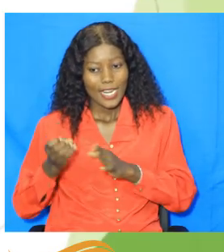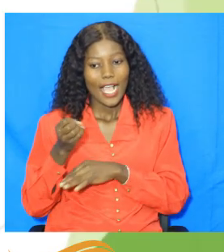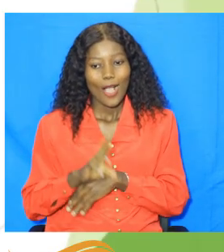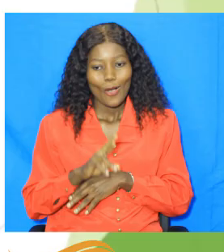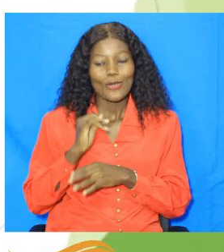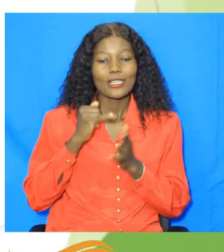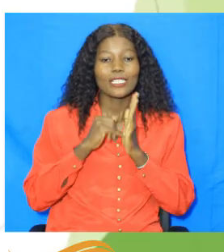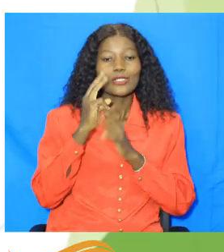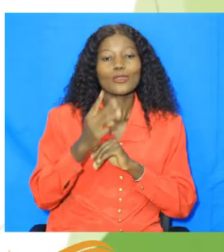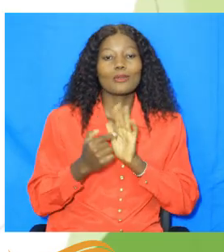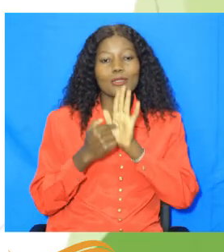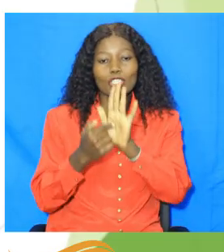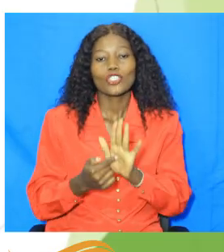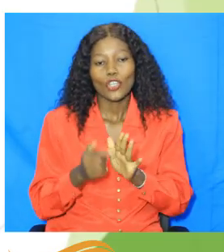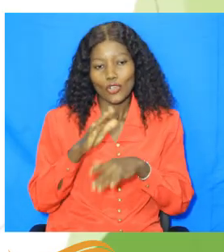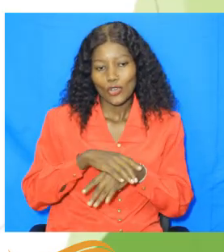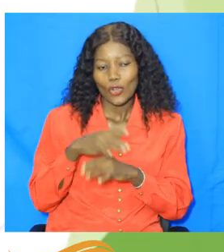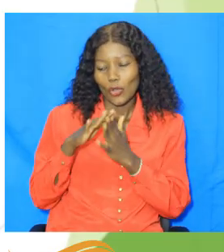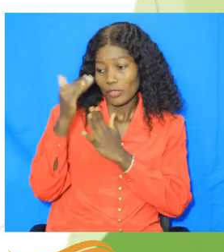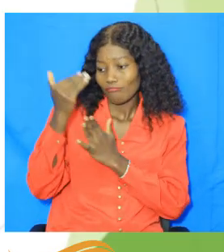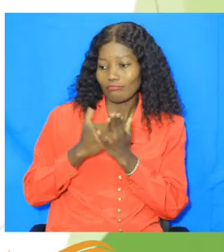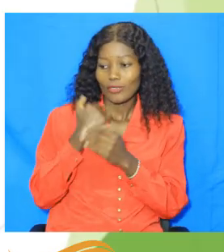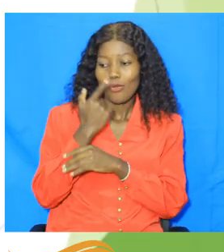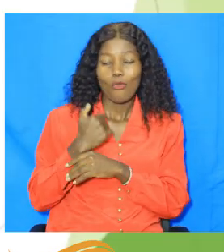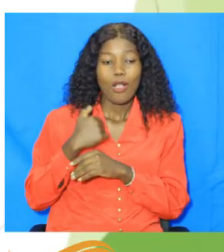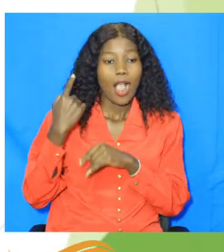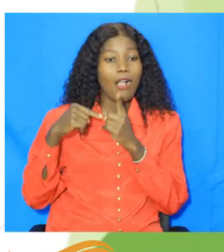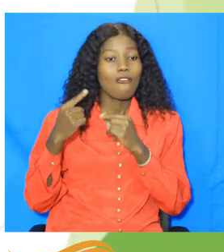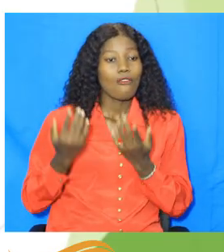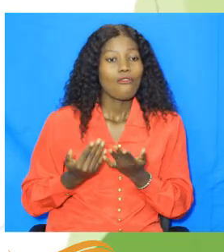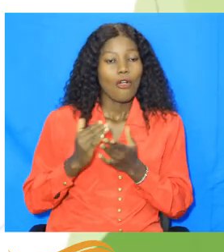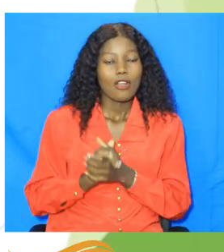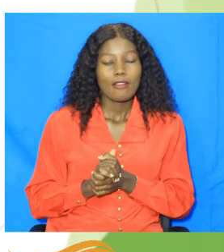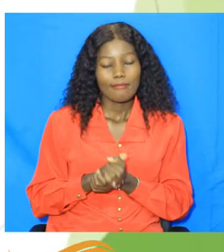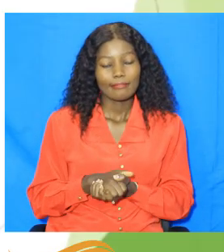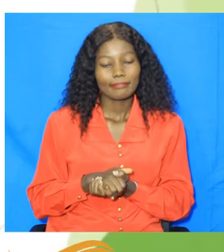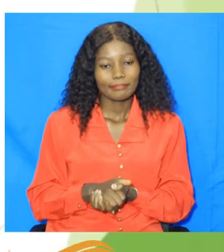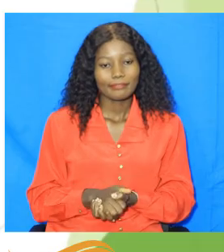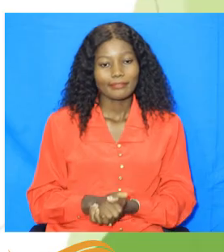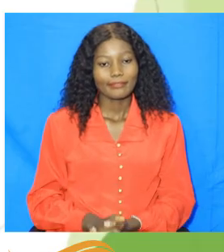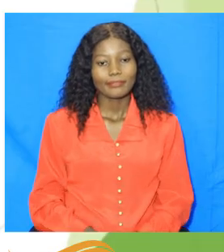will be shown on the screen who has won. Next slide, please.